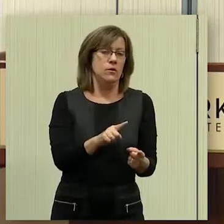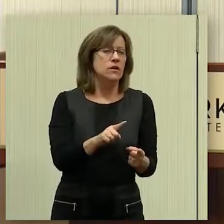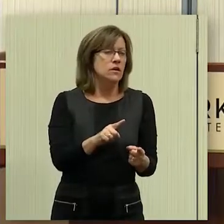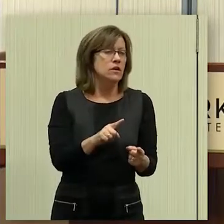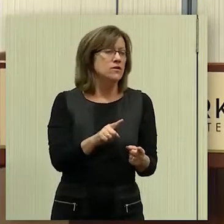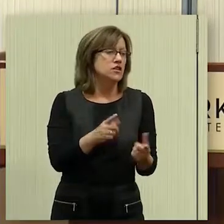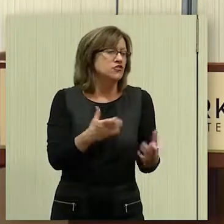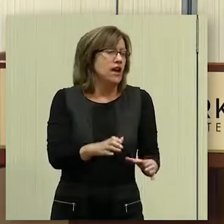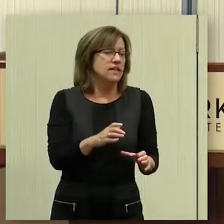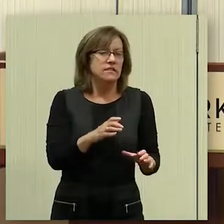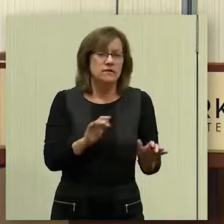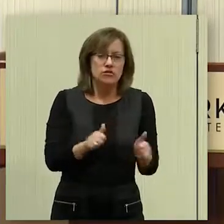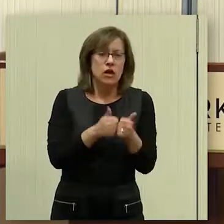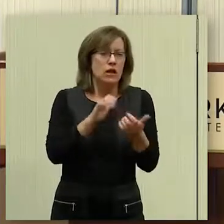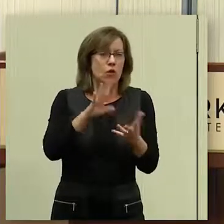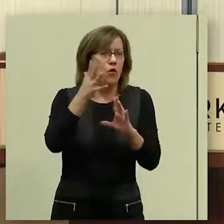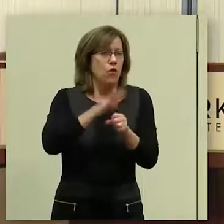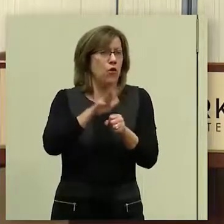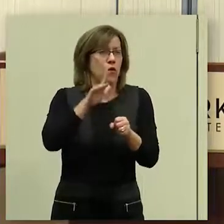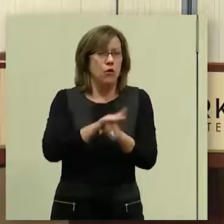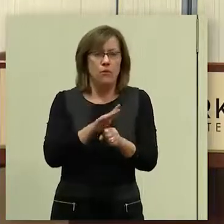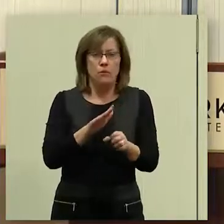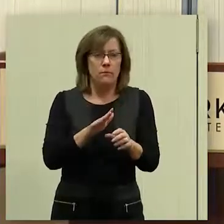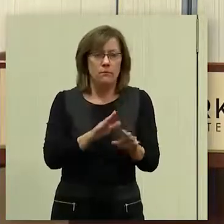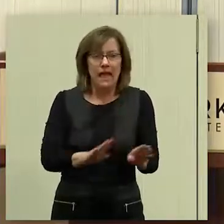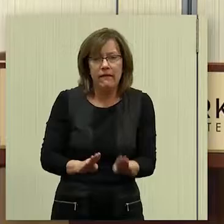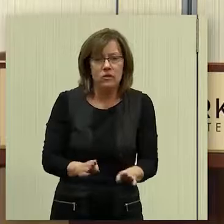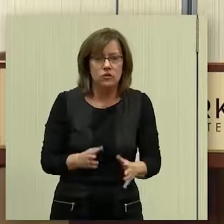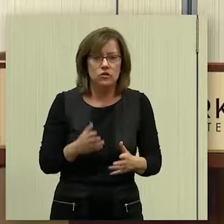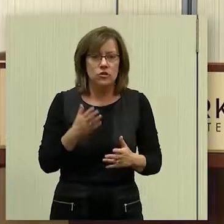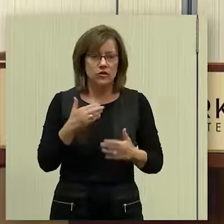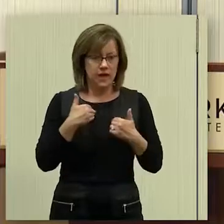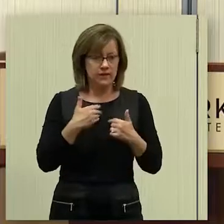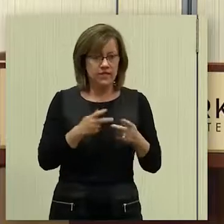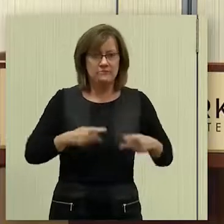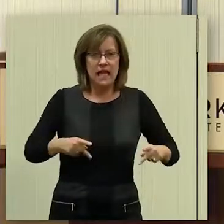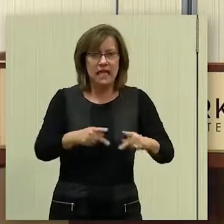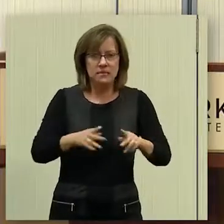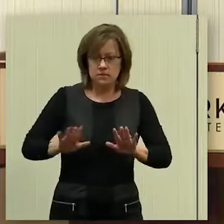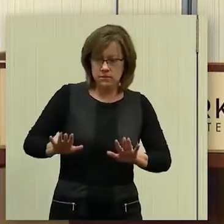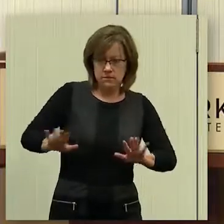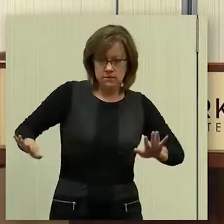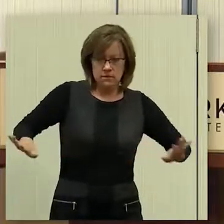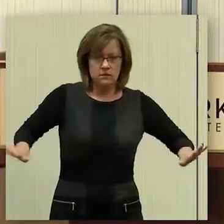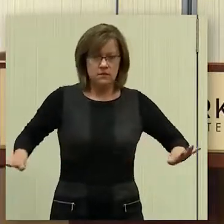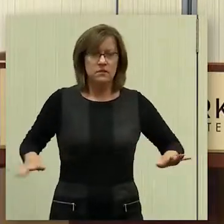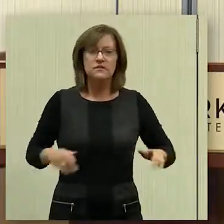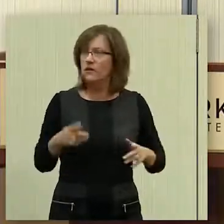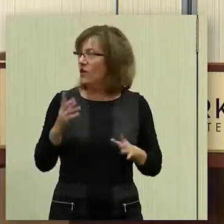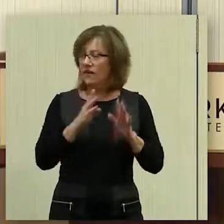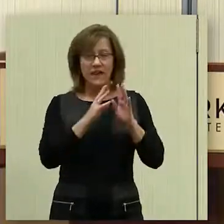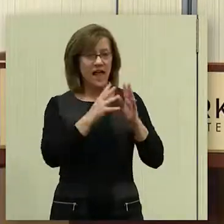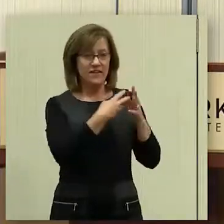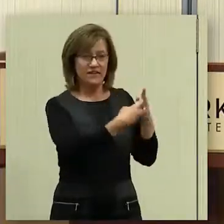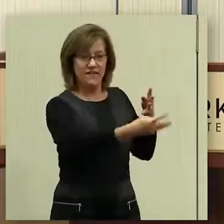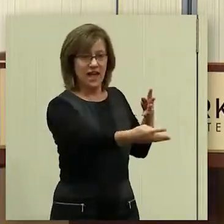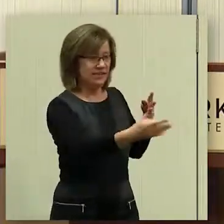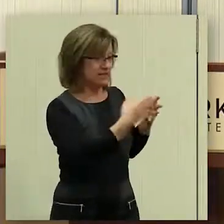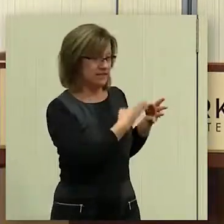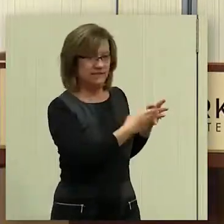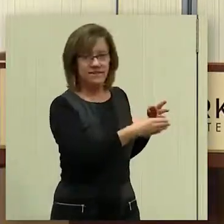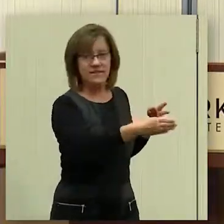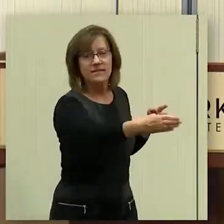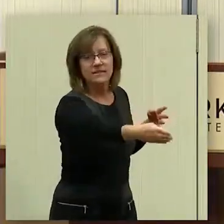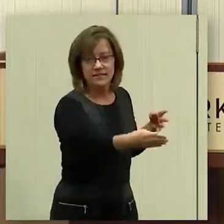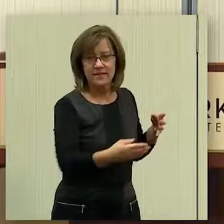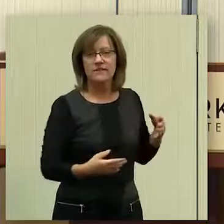challenging behavior. Because kids have space, they're kind of identified in some cases where their space is, but also kind of what